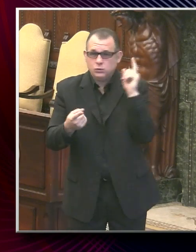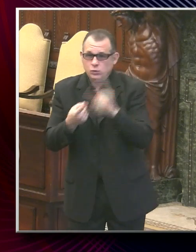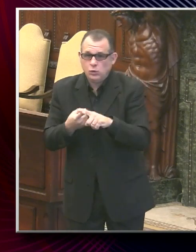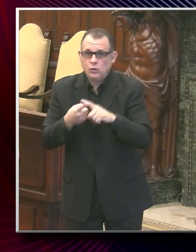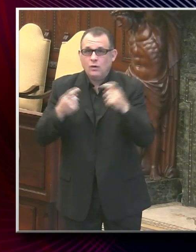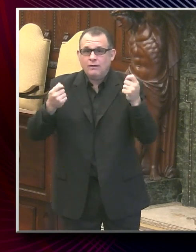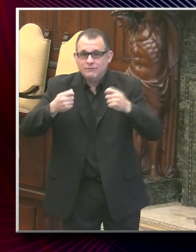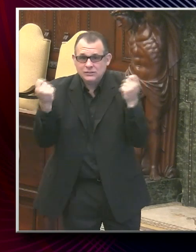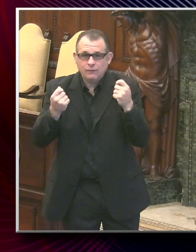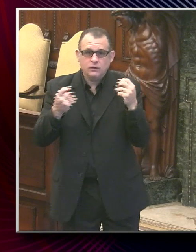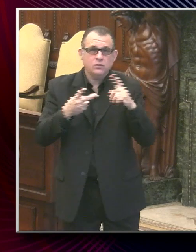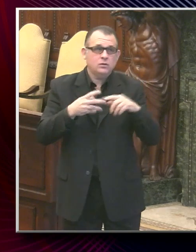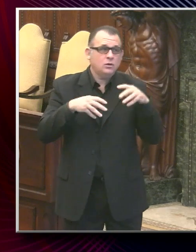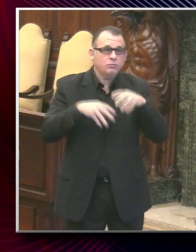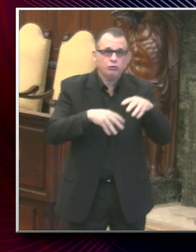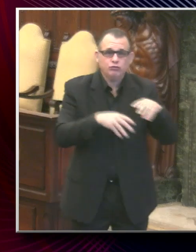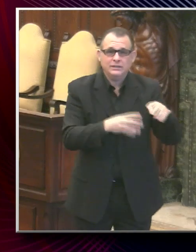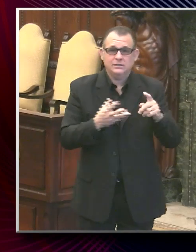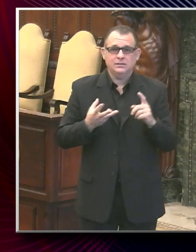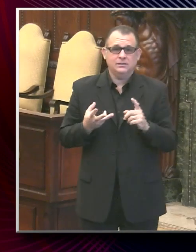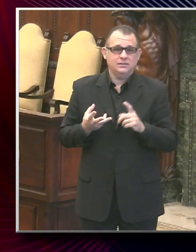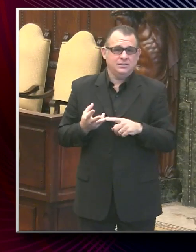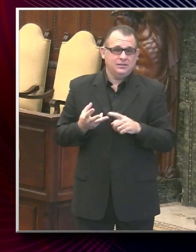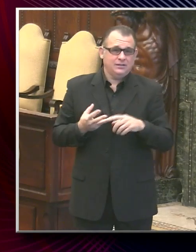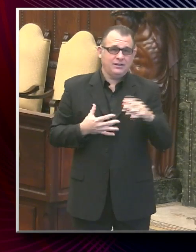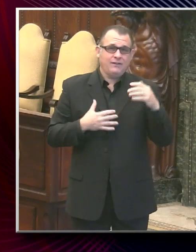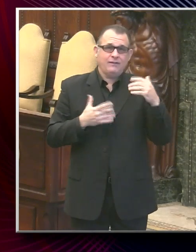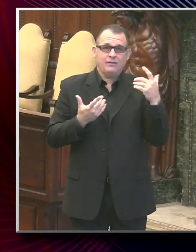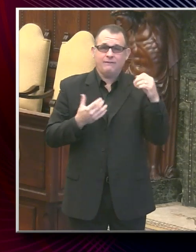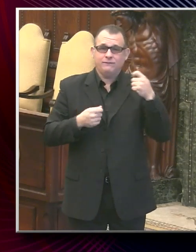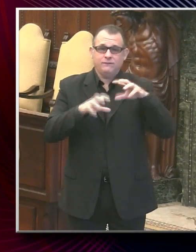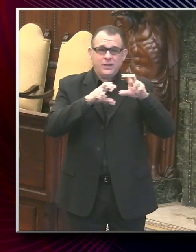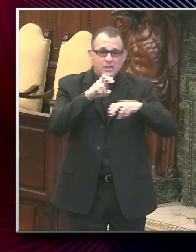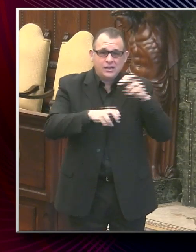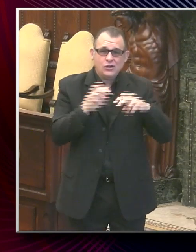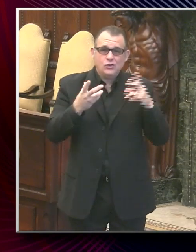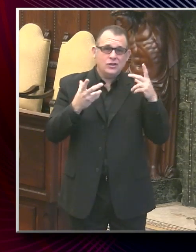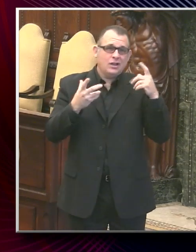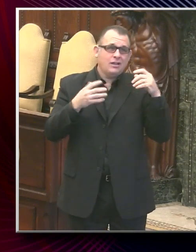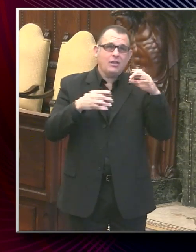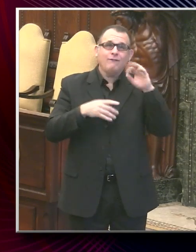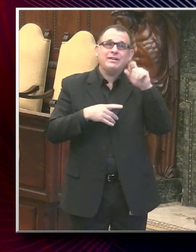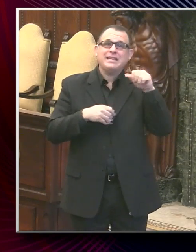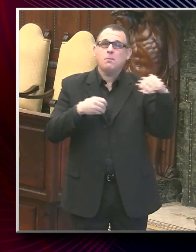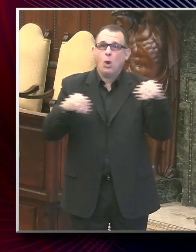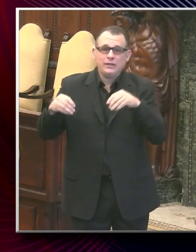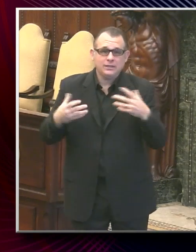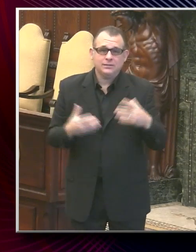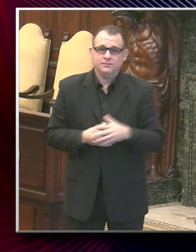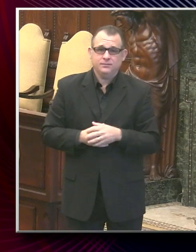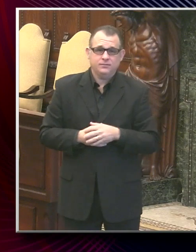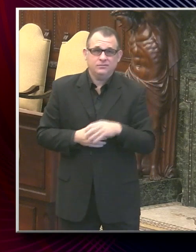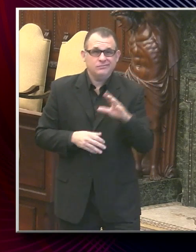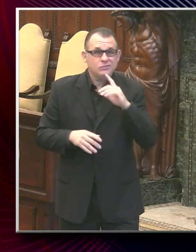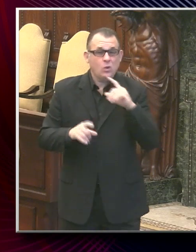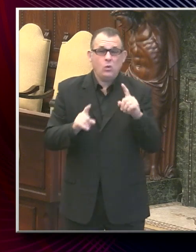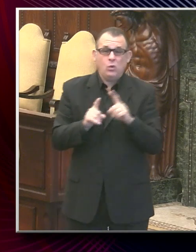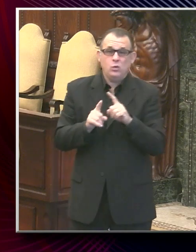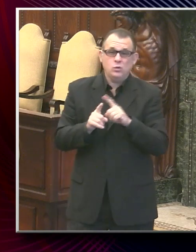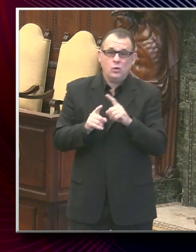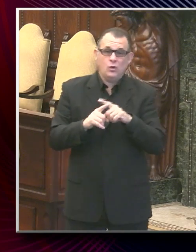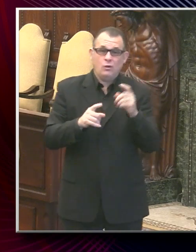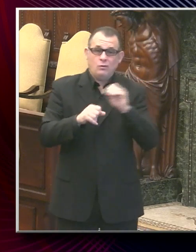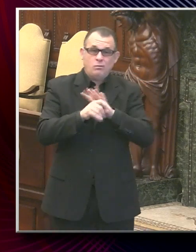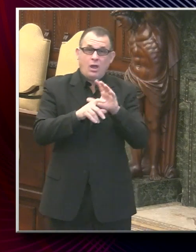concerts, carnivals, fairs, and flea markets. In addition, permit applications for residential block permits will not be accepted